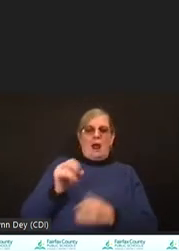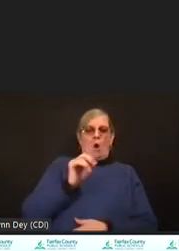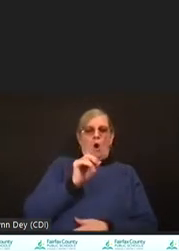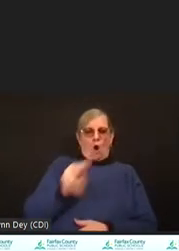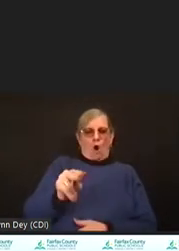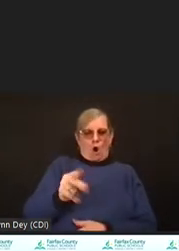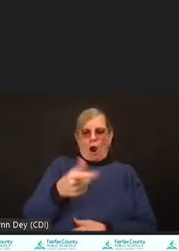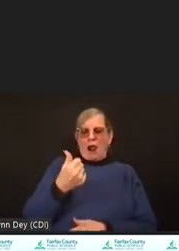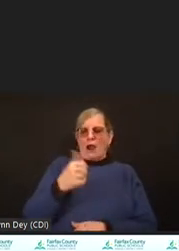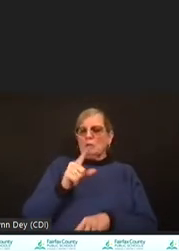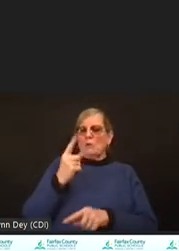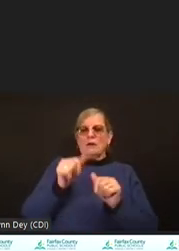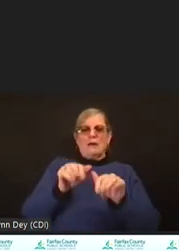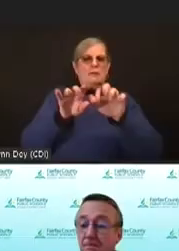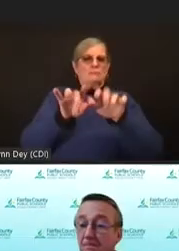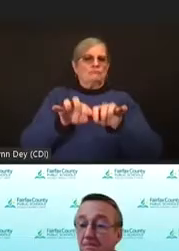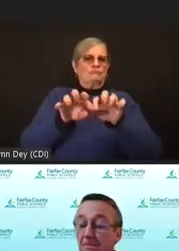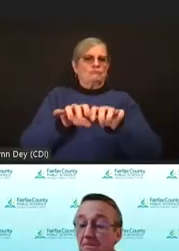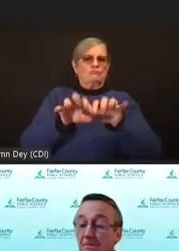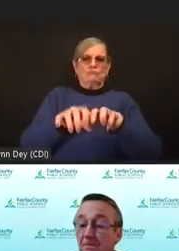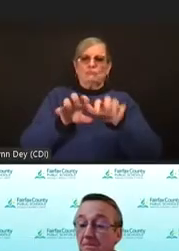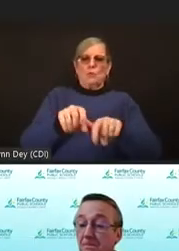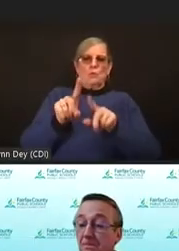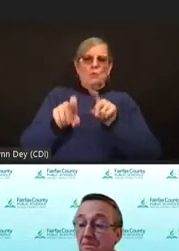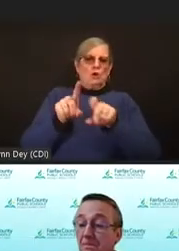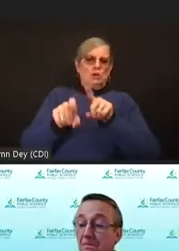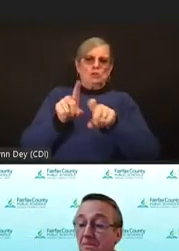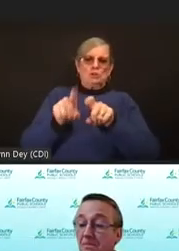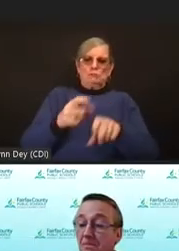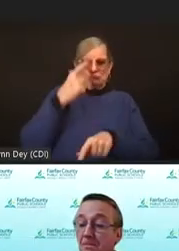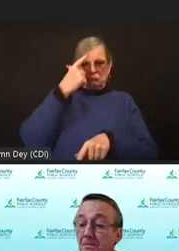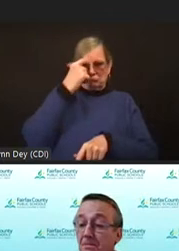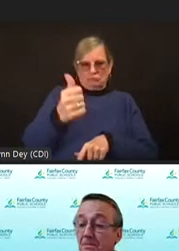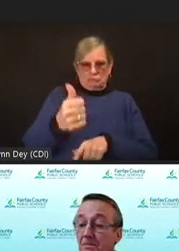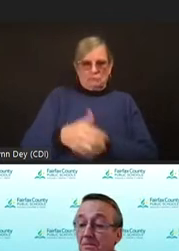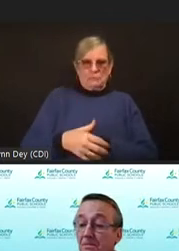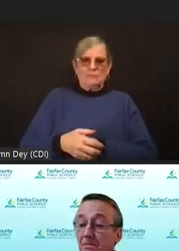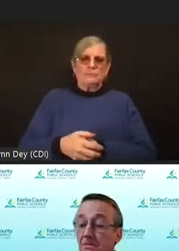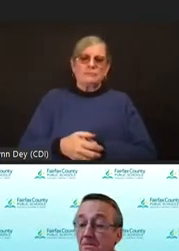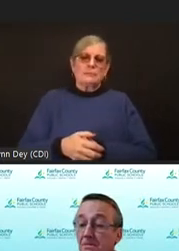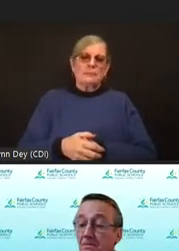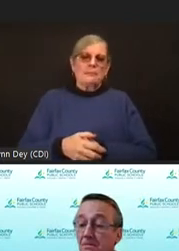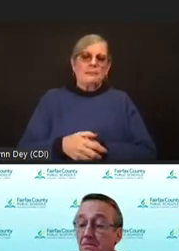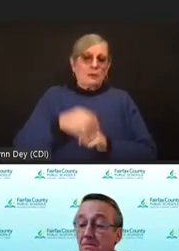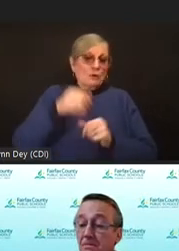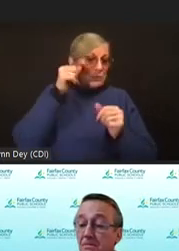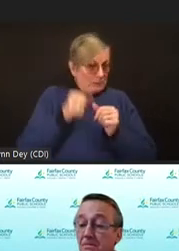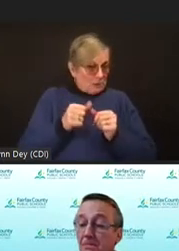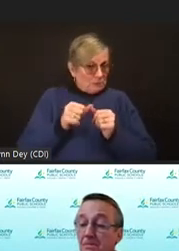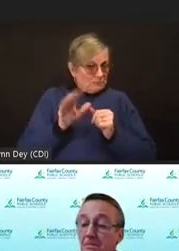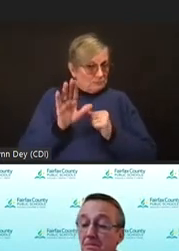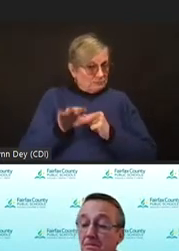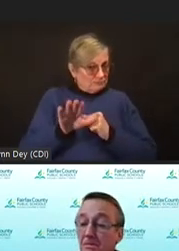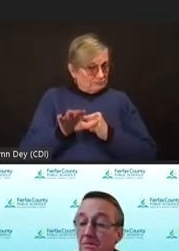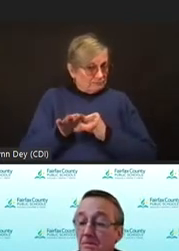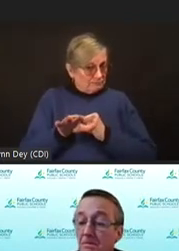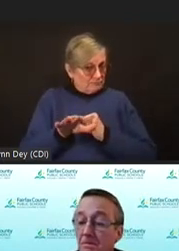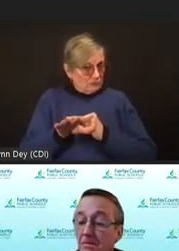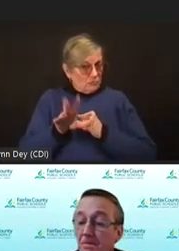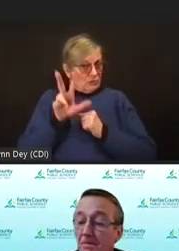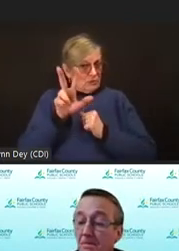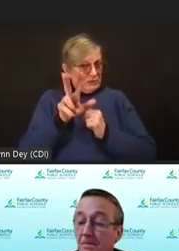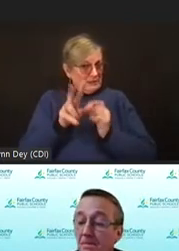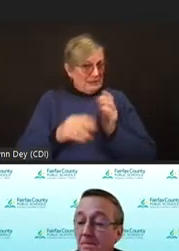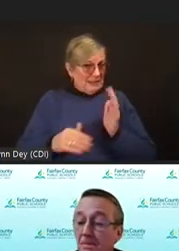So you are already set with that. Just keep in mind, we have a little over, well, exactly